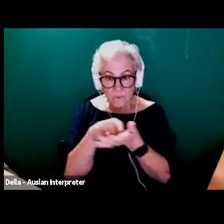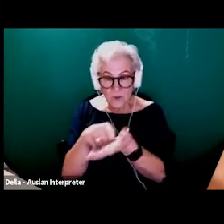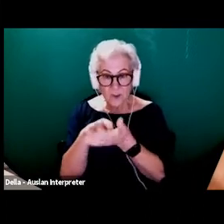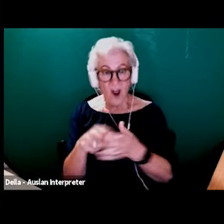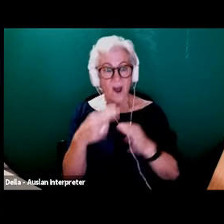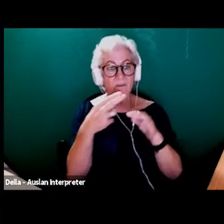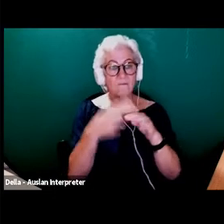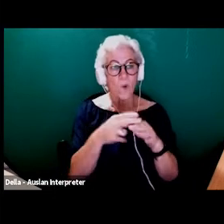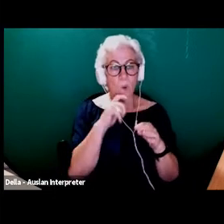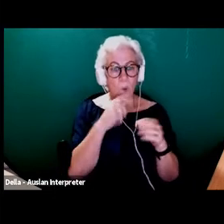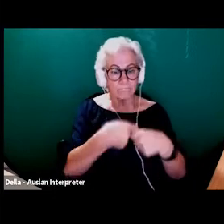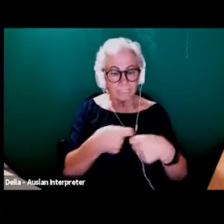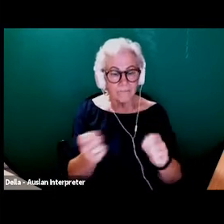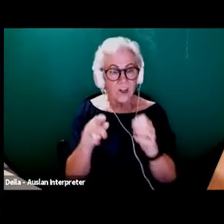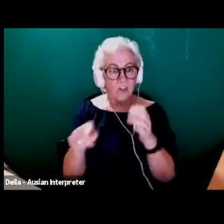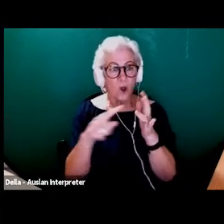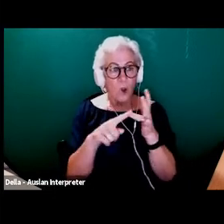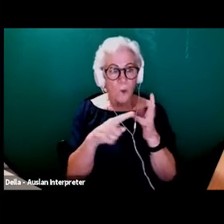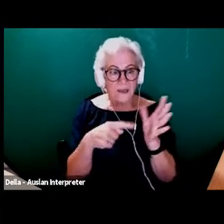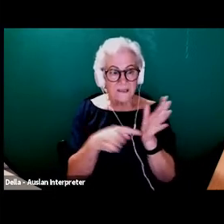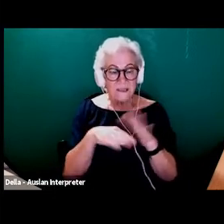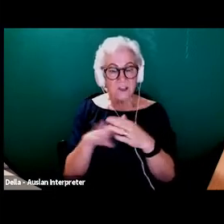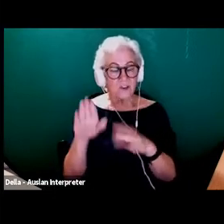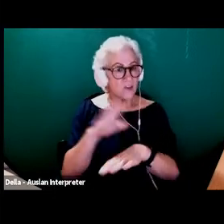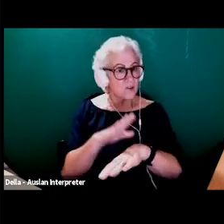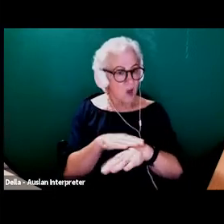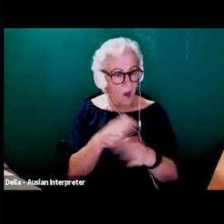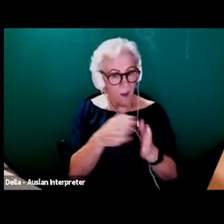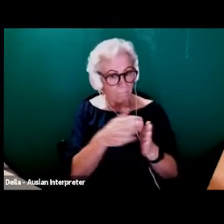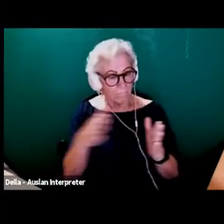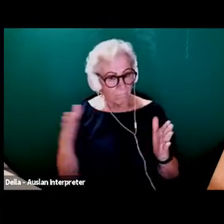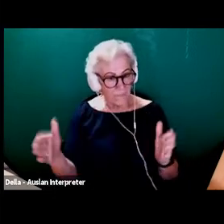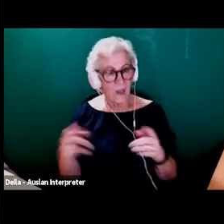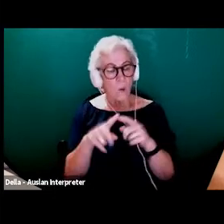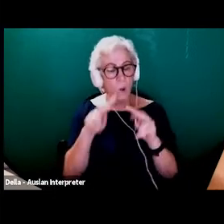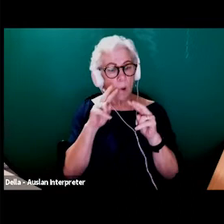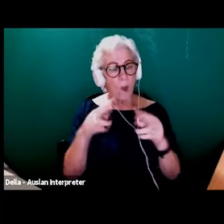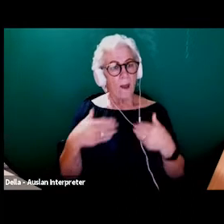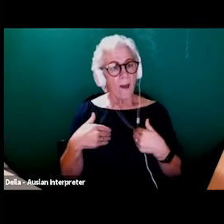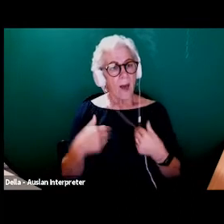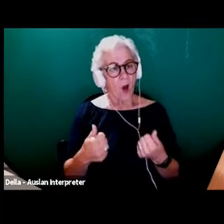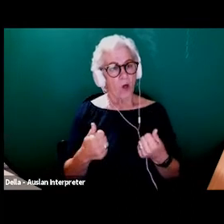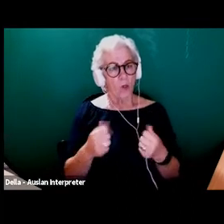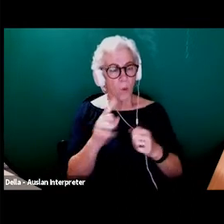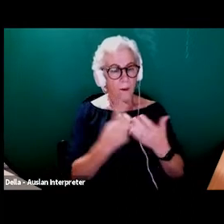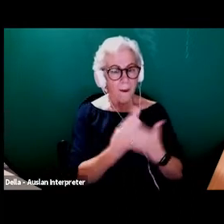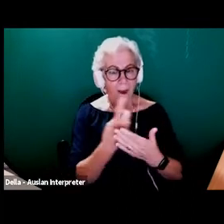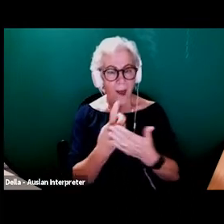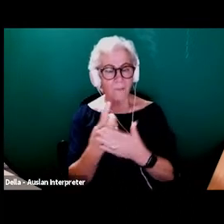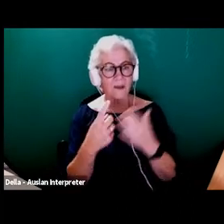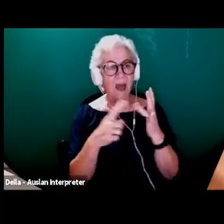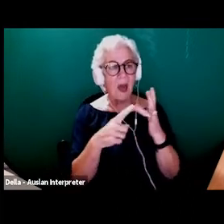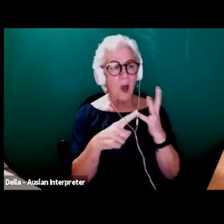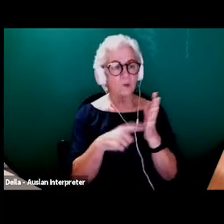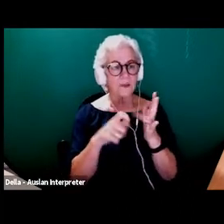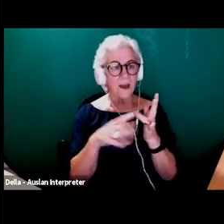OAT in New South Wales over time. We've also looked at health outcomes for people who are opioid dependent.